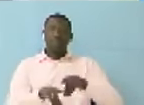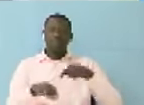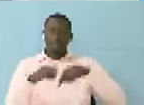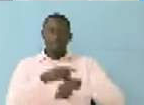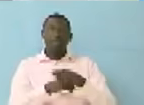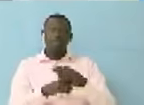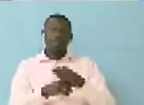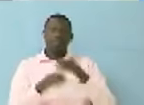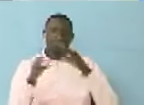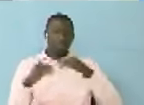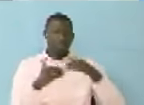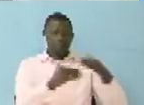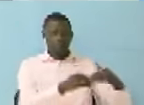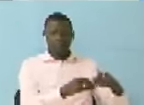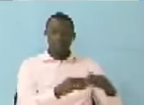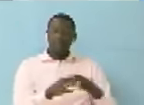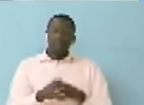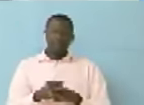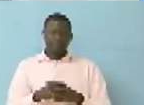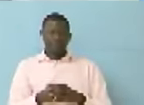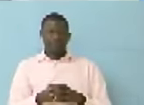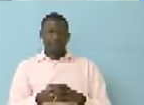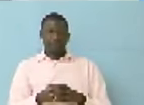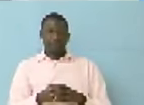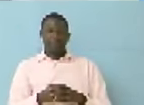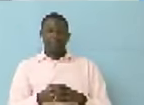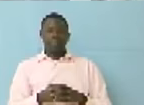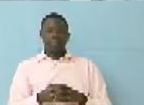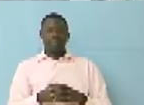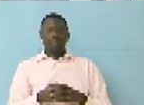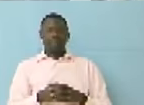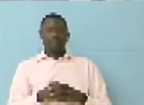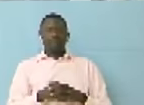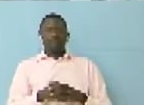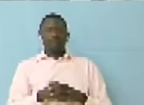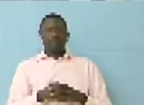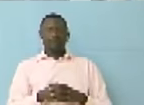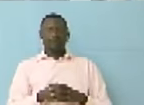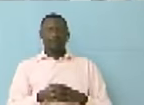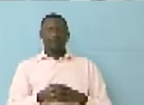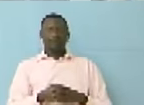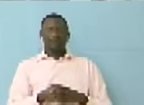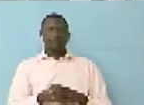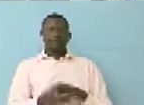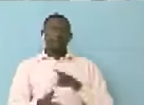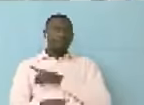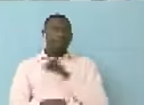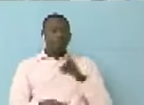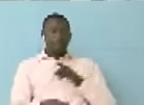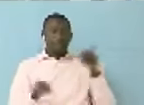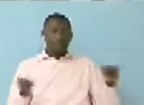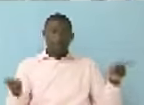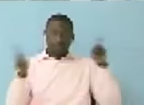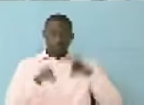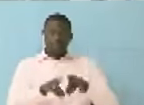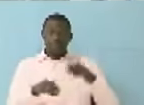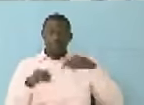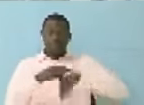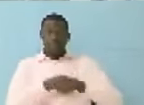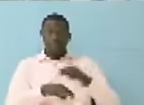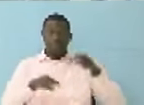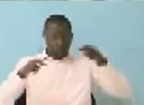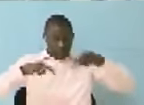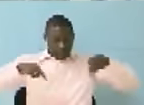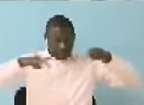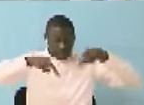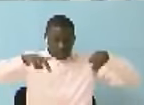que dabula ni ko ni kono buru ni kisikisiro ni kono. GRTS participated in the recording of their testimonies. GRTS ma beta